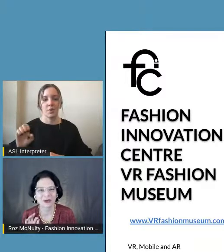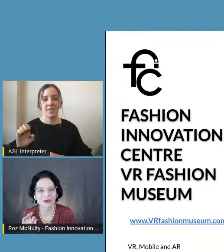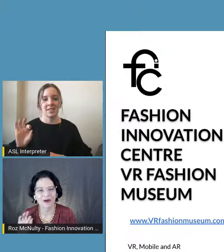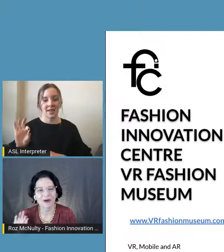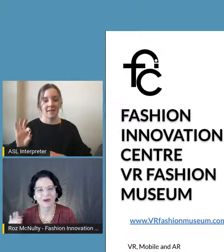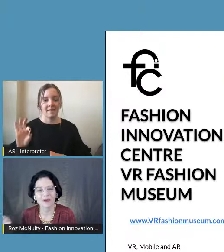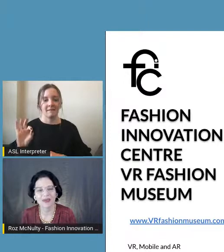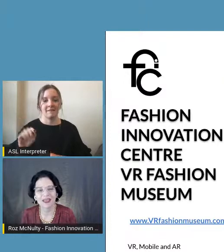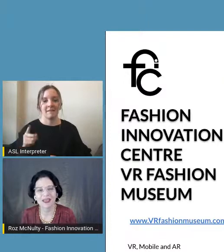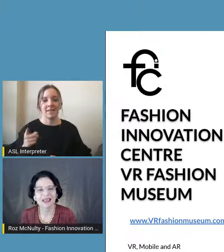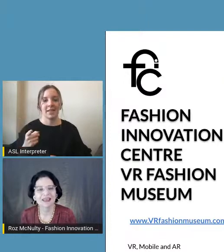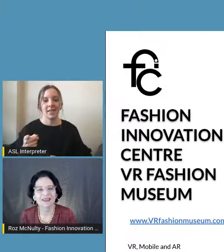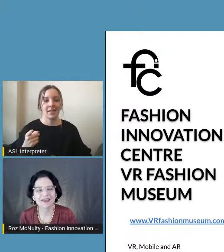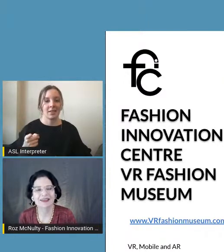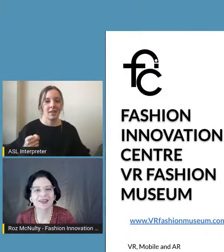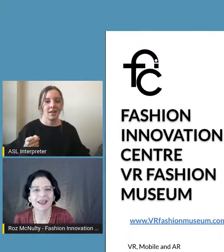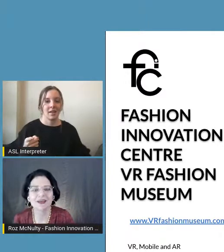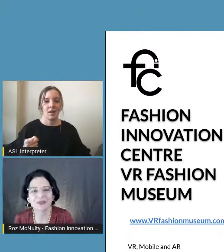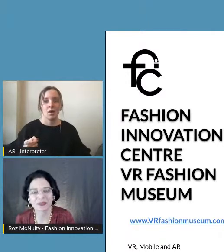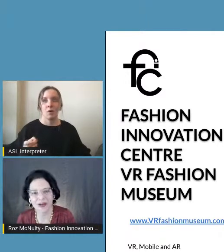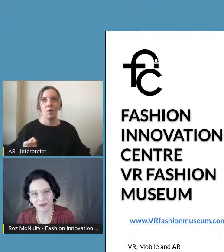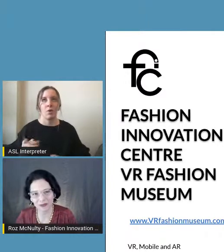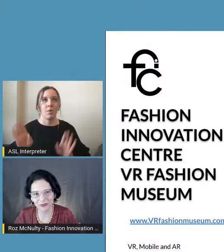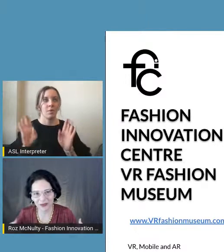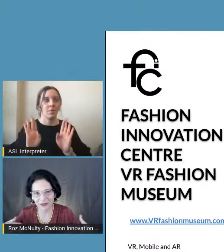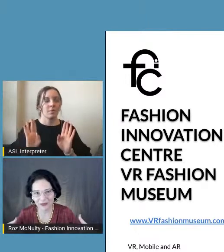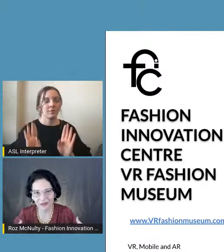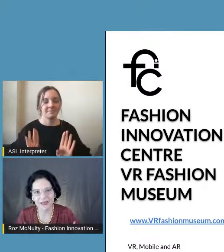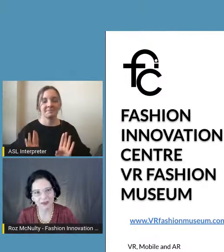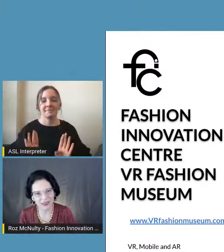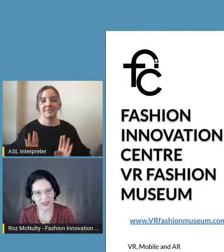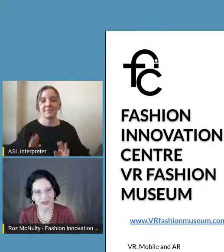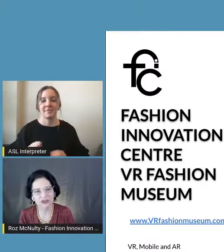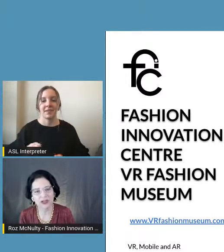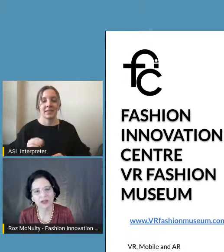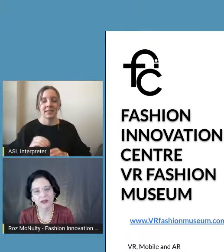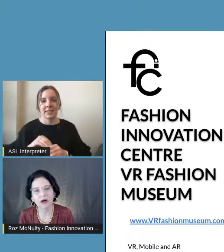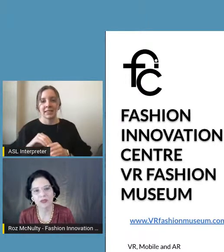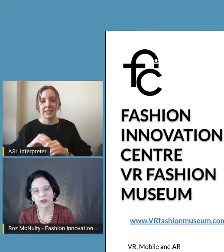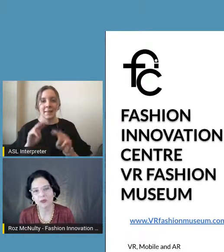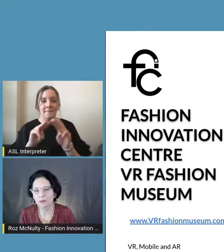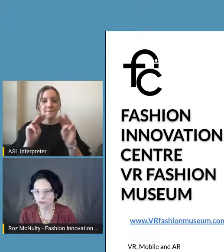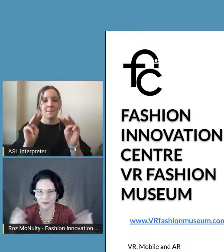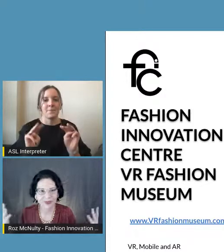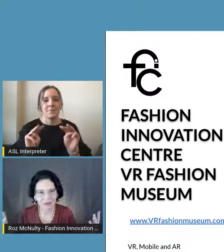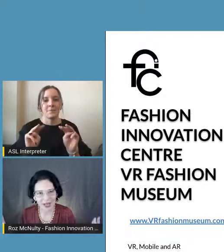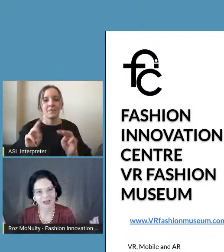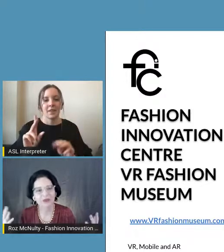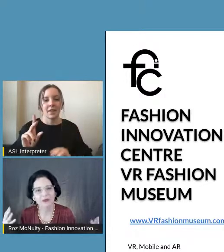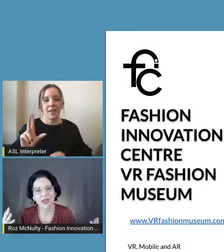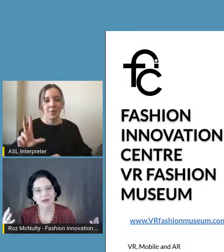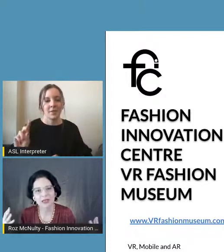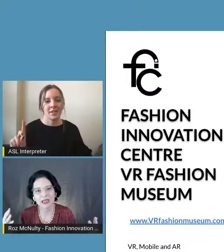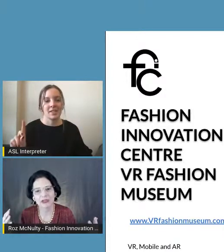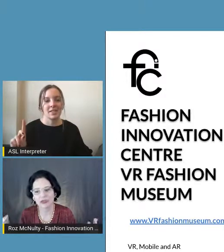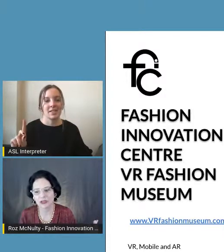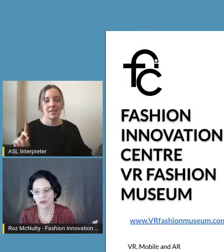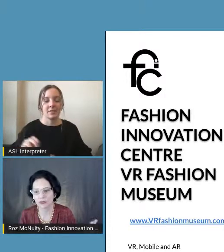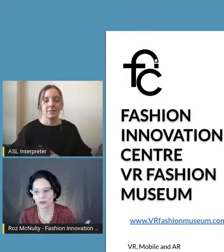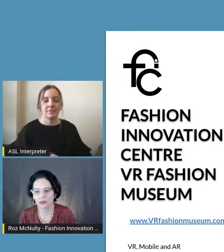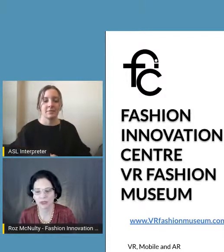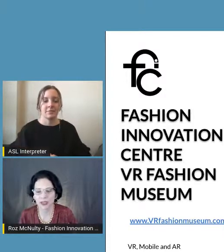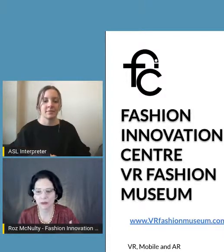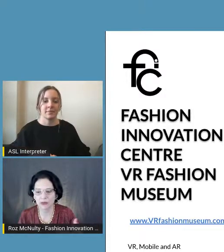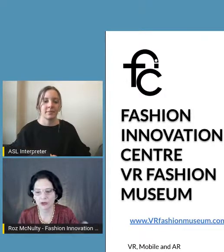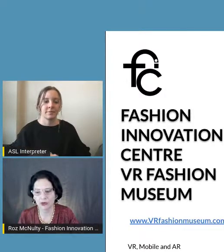let alone all the details of navigation, all the, shall we say, math of navigation